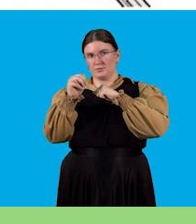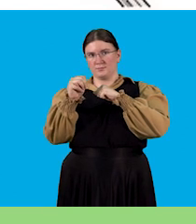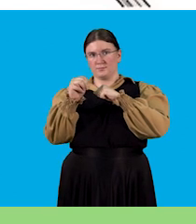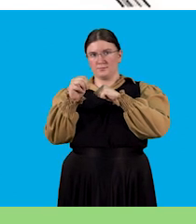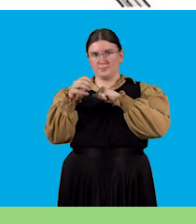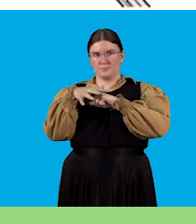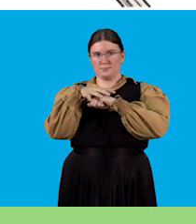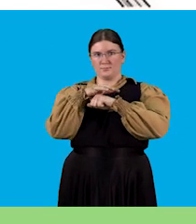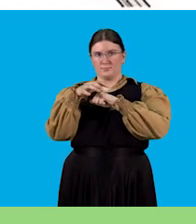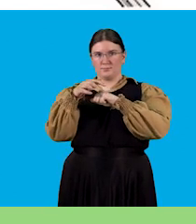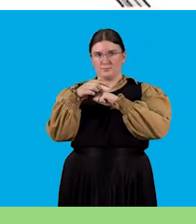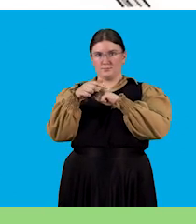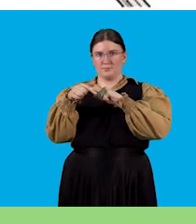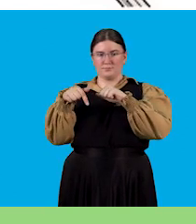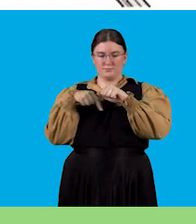cerebrum.